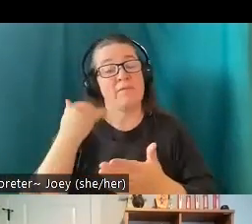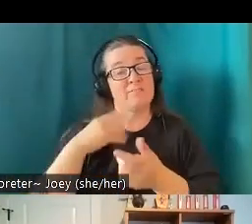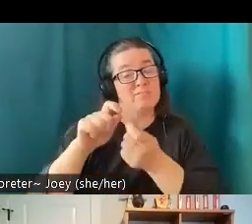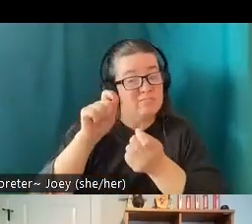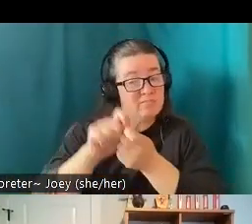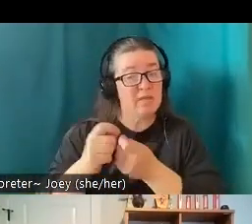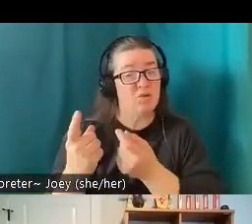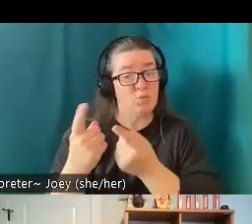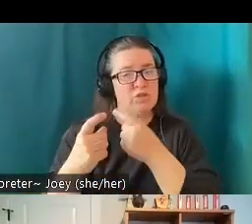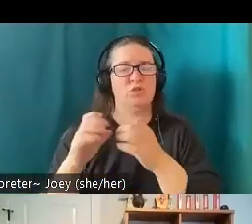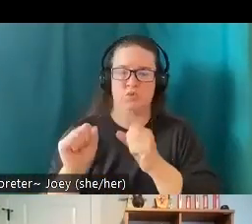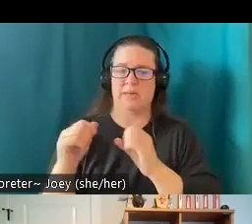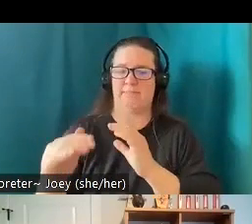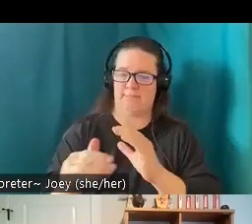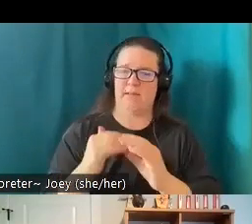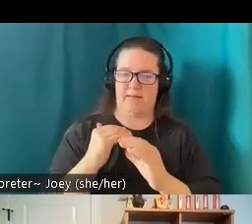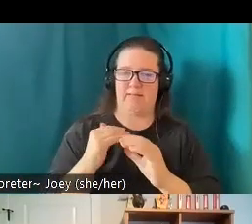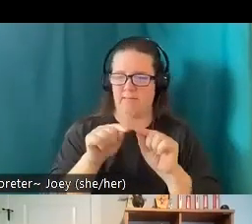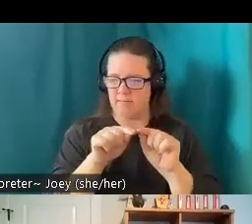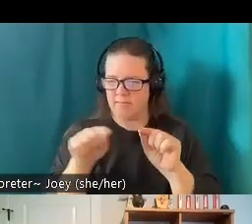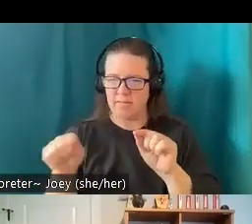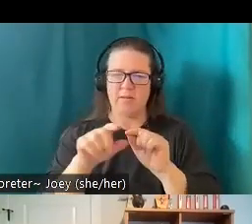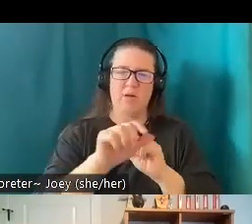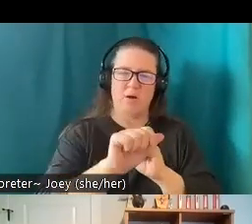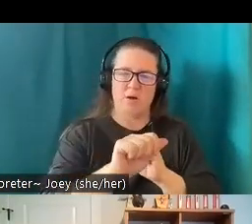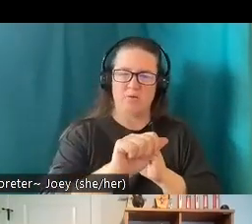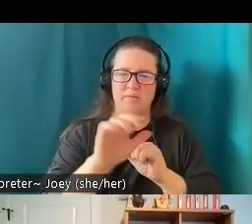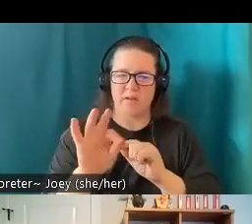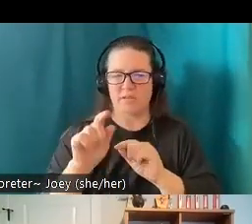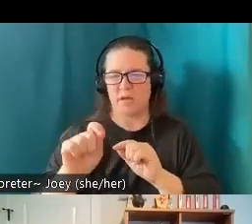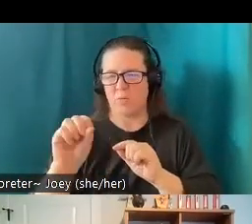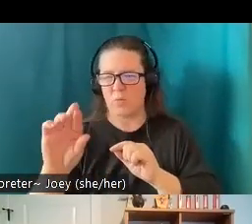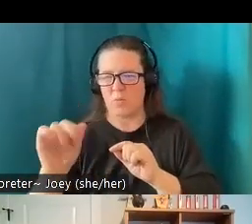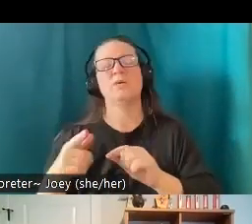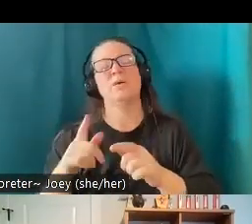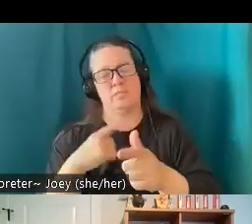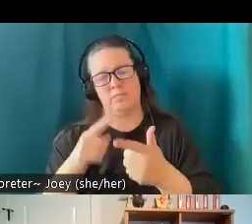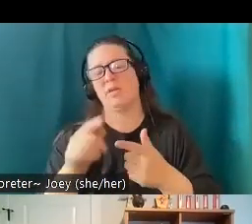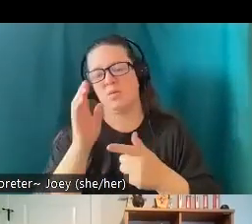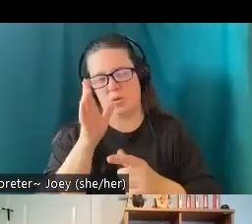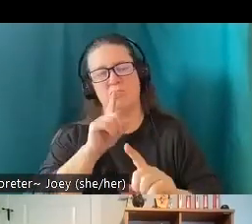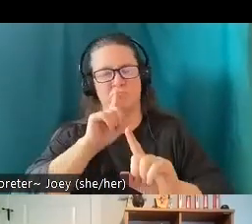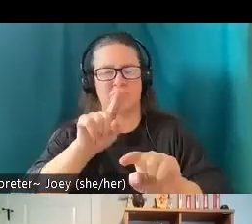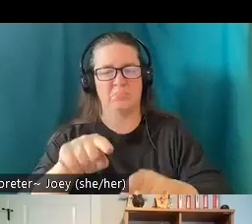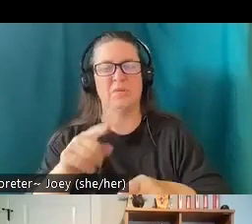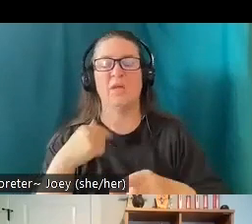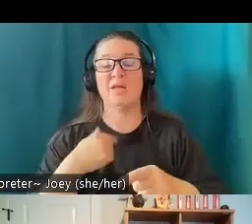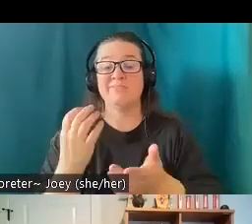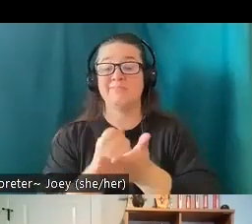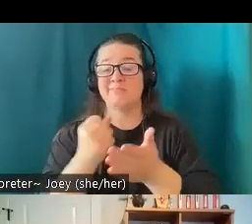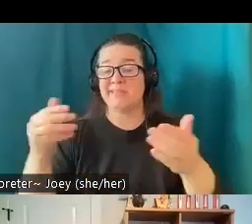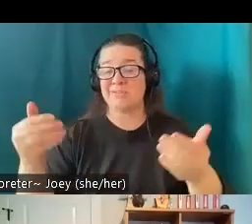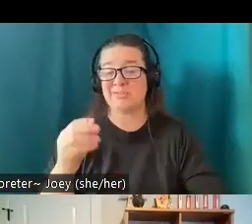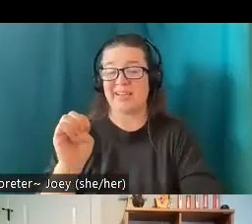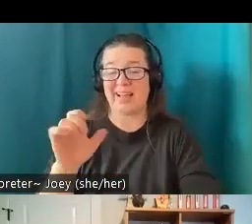accelerator@artsfund.org, and we'll be able to help out. And with that, I'm happy to introduce Ellen Milligan, the Senior Grants Manager at Arts Fund,